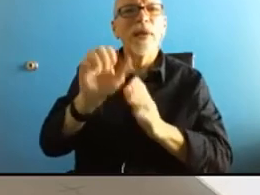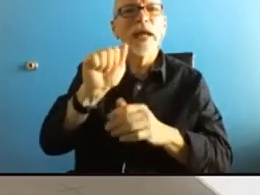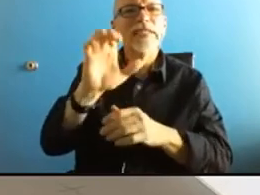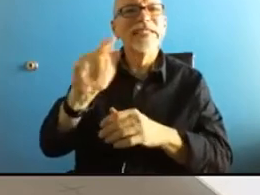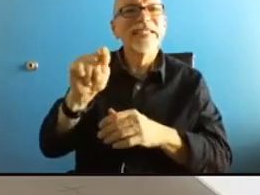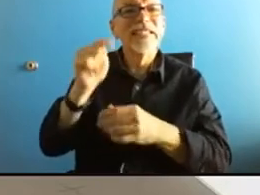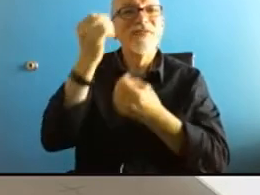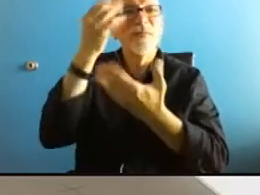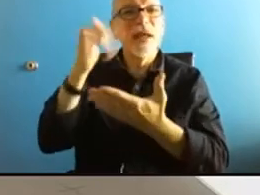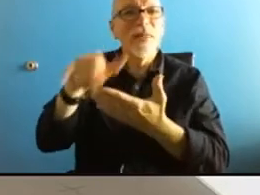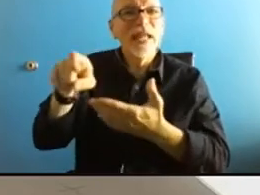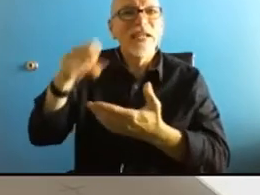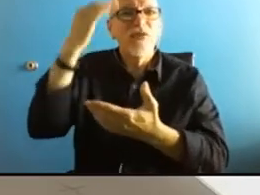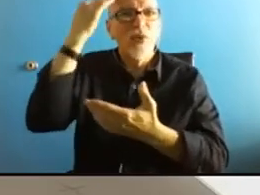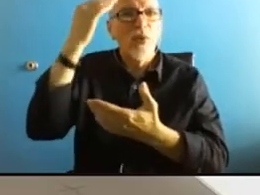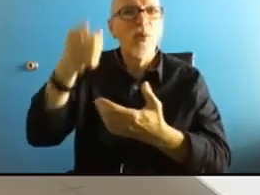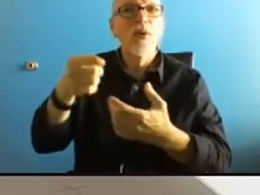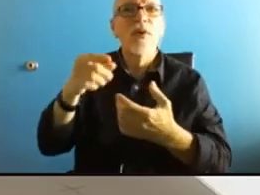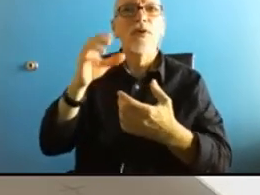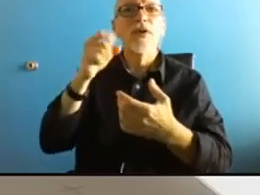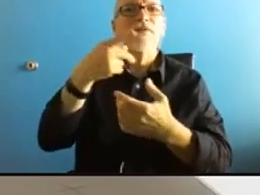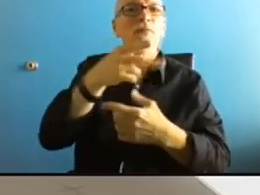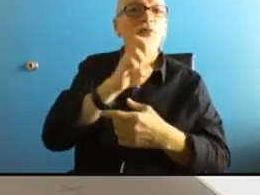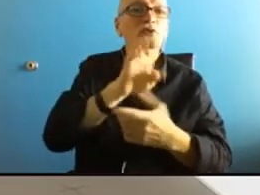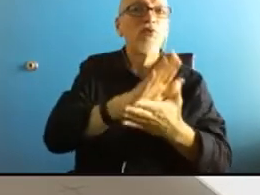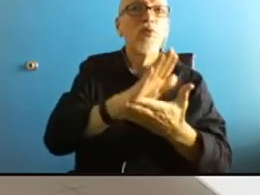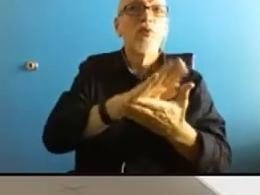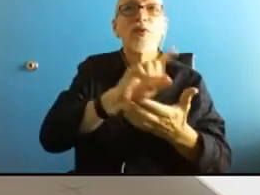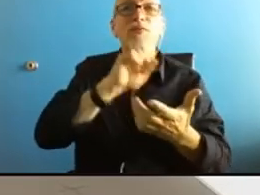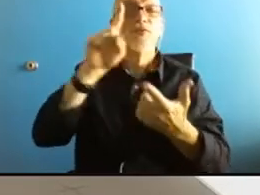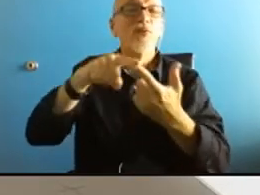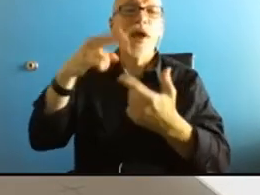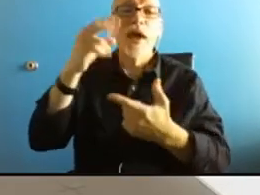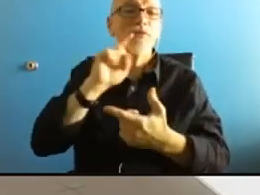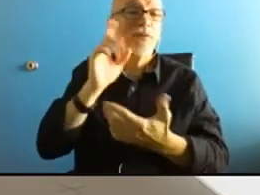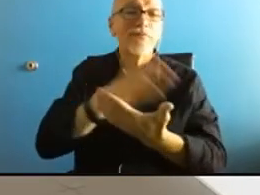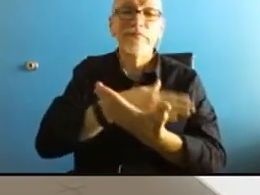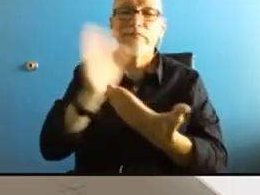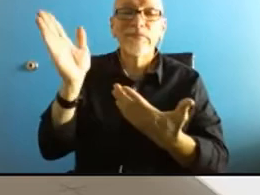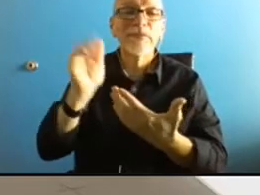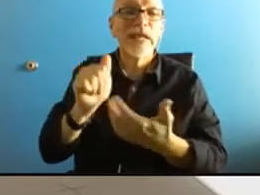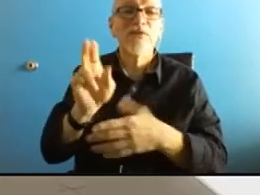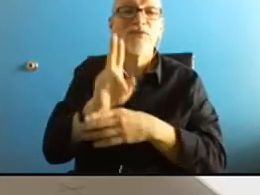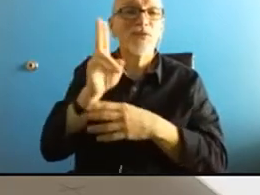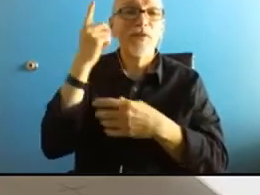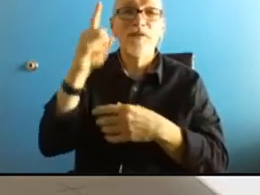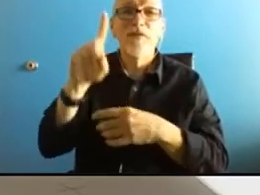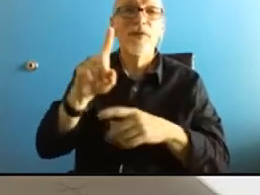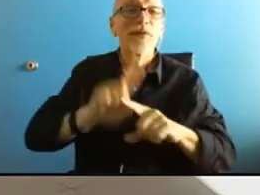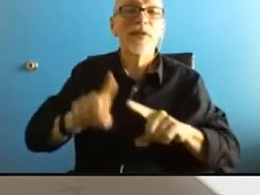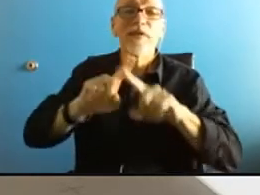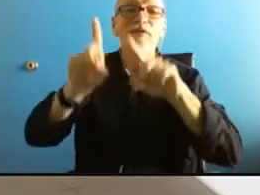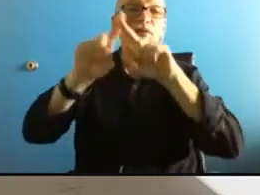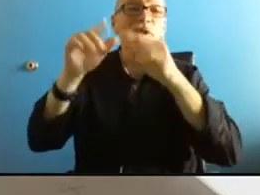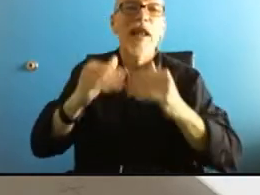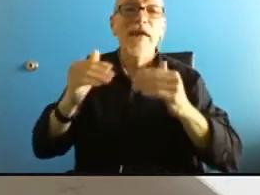the ACT. So it goes from preschool to high school. You could use it for all different levels. Yeah, absolutely.